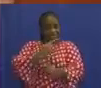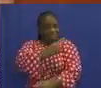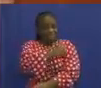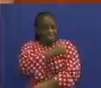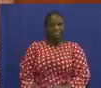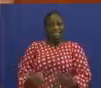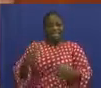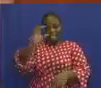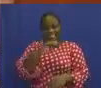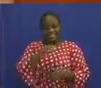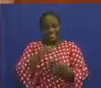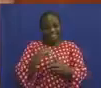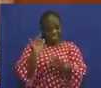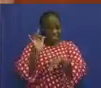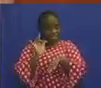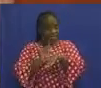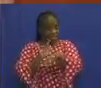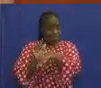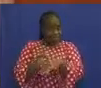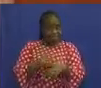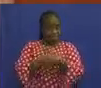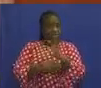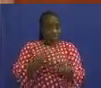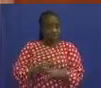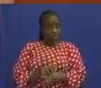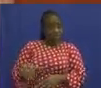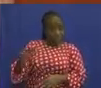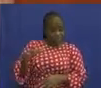countries and the surge in infections the world over.